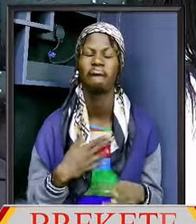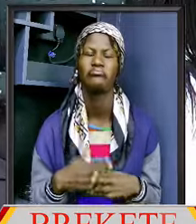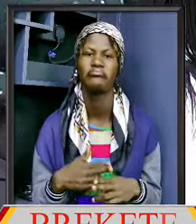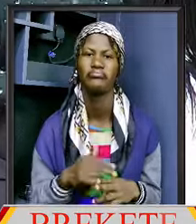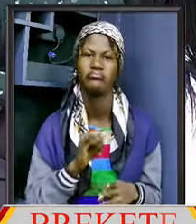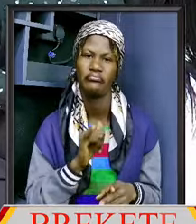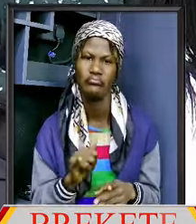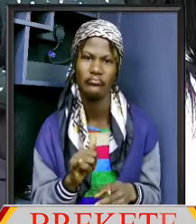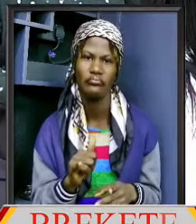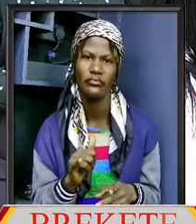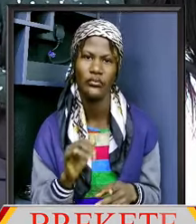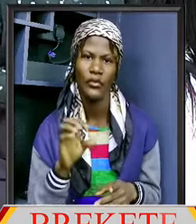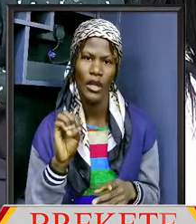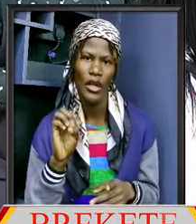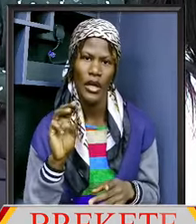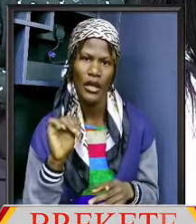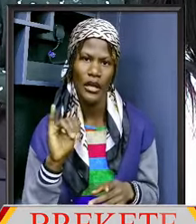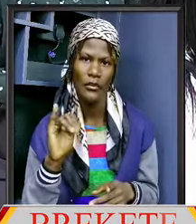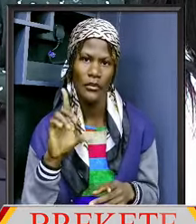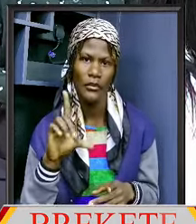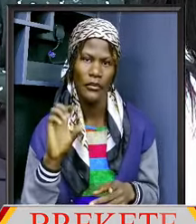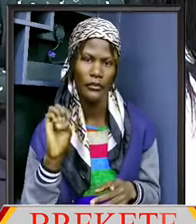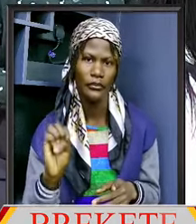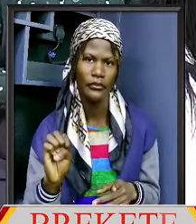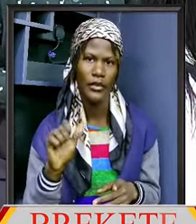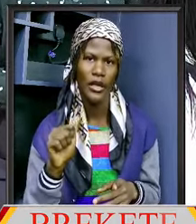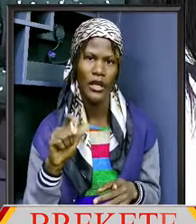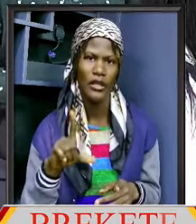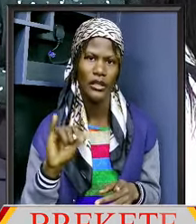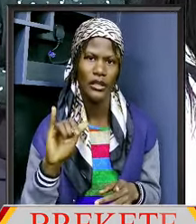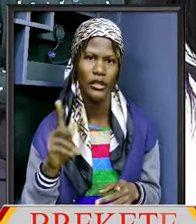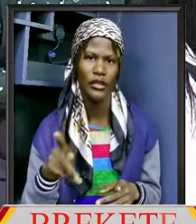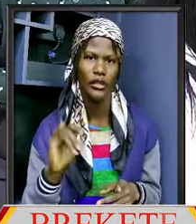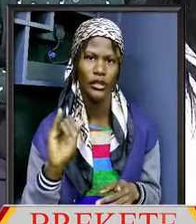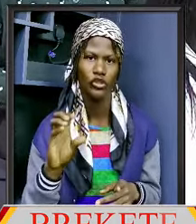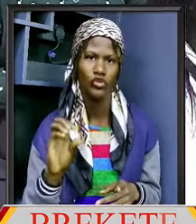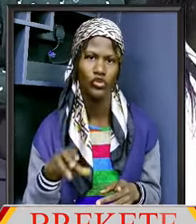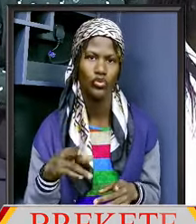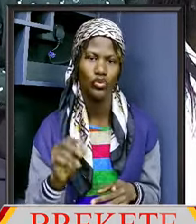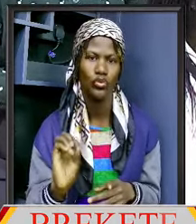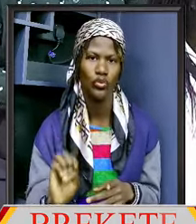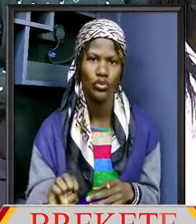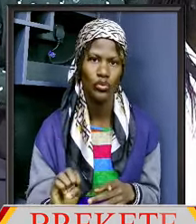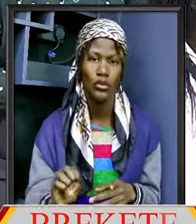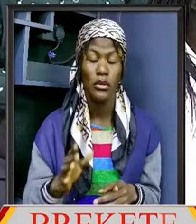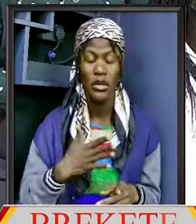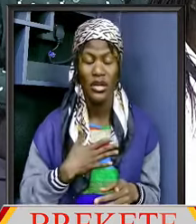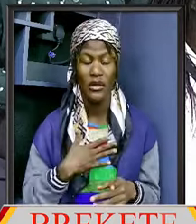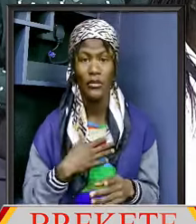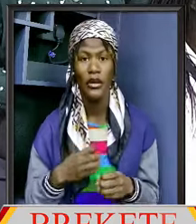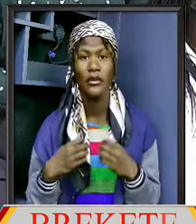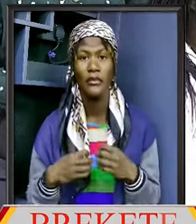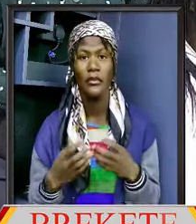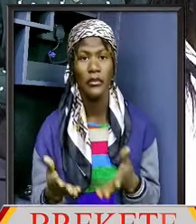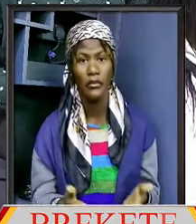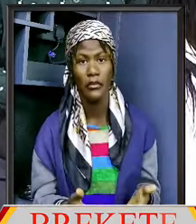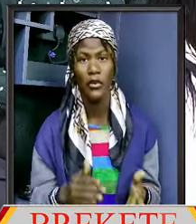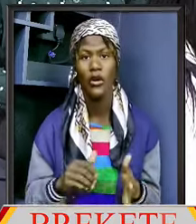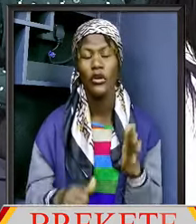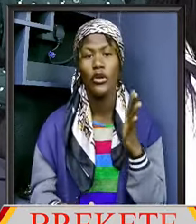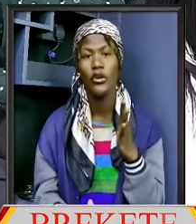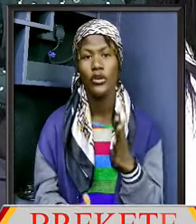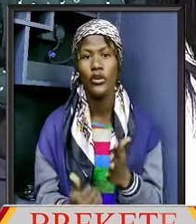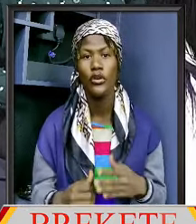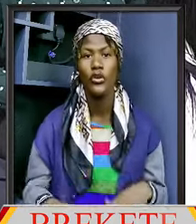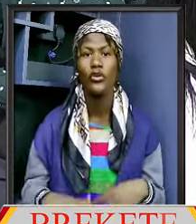na MLS Aleke Chukwode. I be member, young medical laboratory